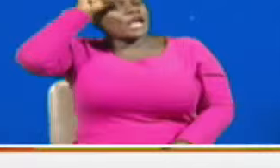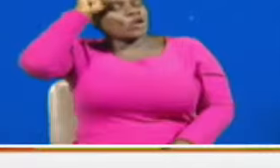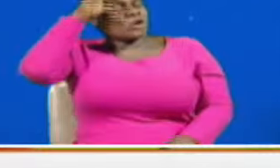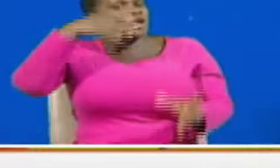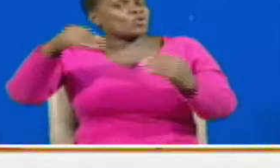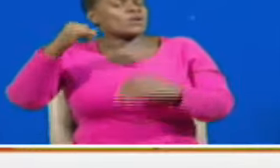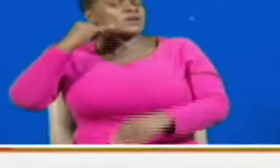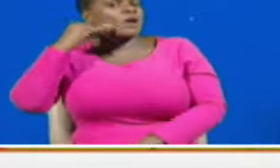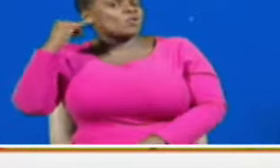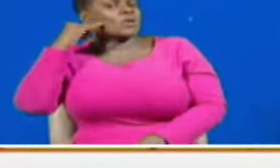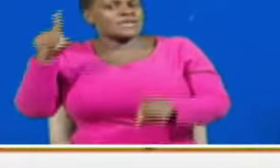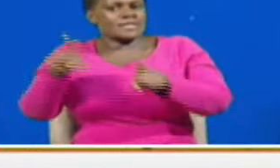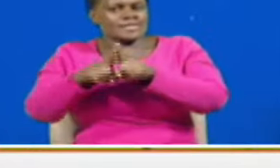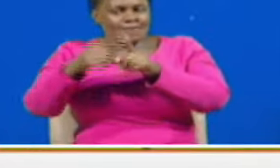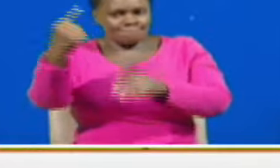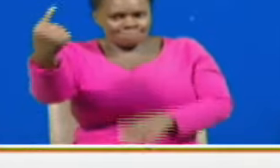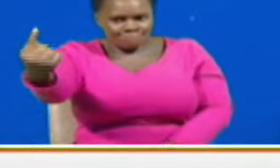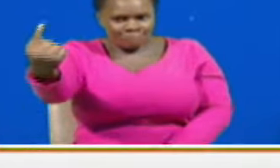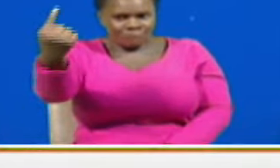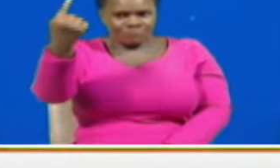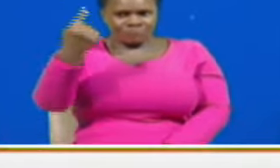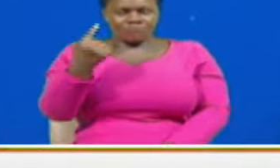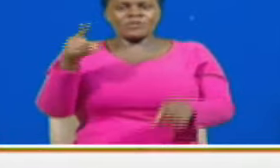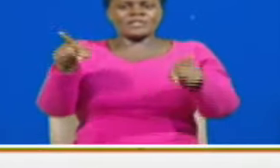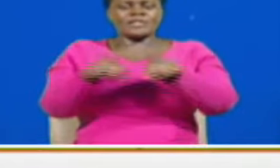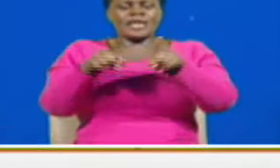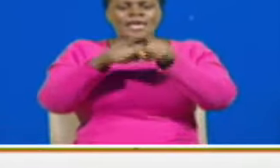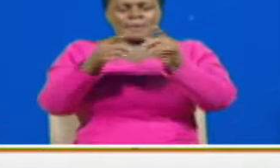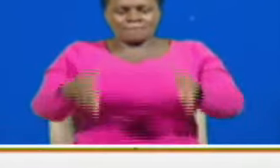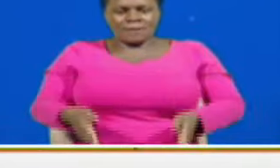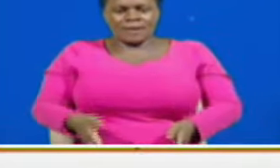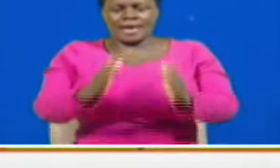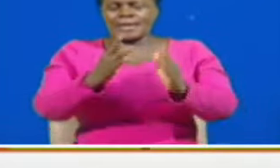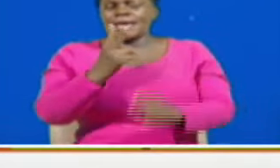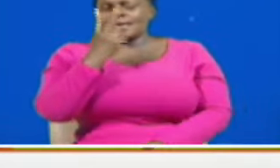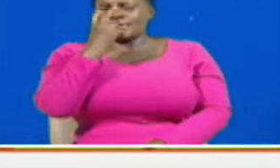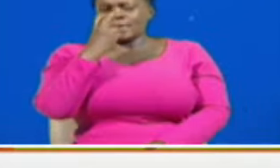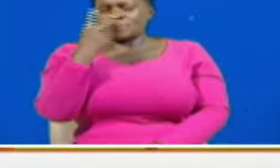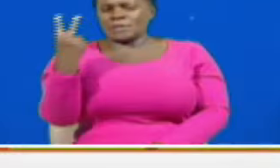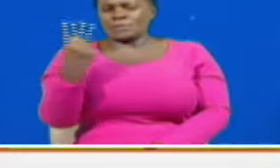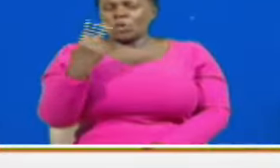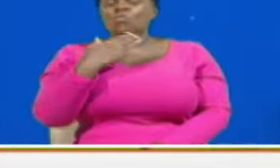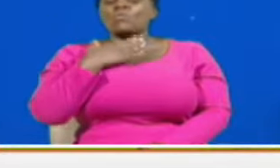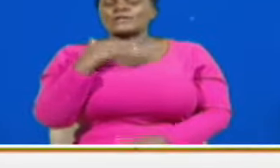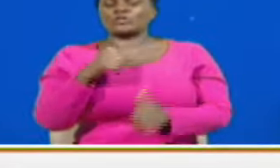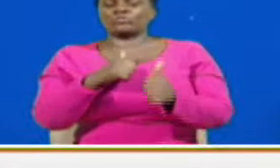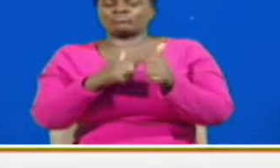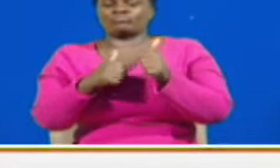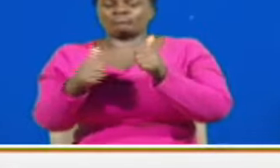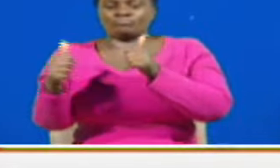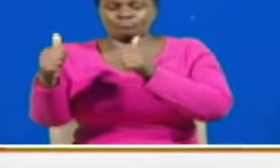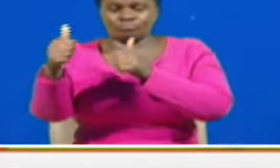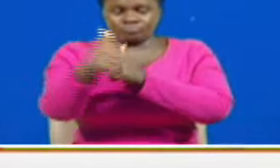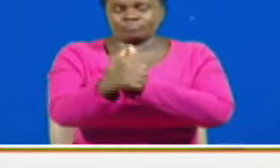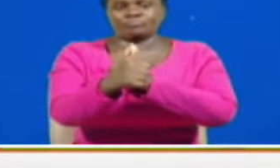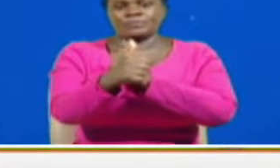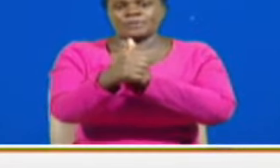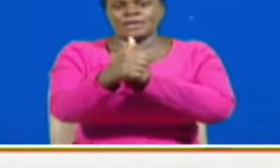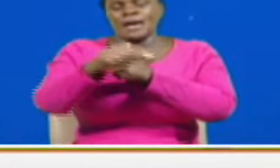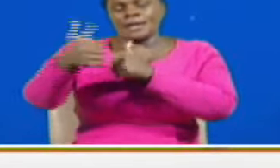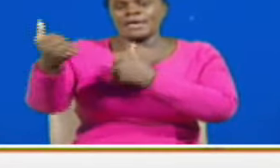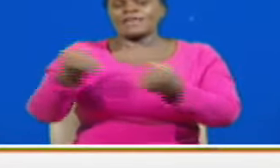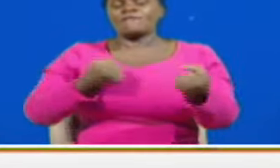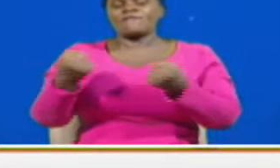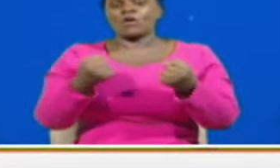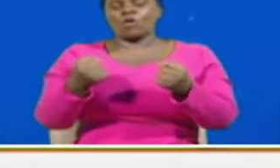Nakuru nayo pia ikaingia kwa hiyo lane ambapo tunashuku ilikuwa inataka ku overtake gari lingine